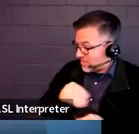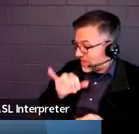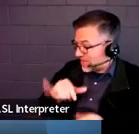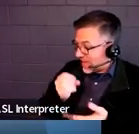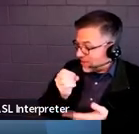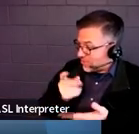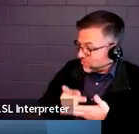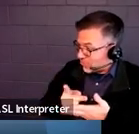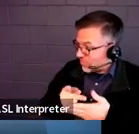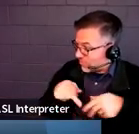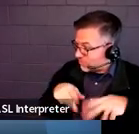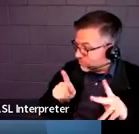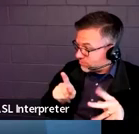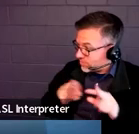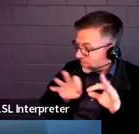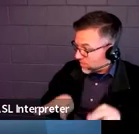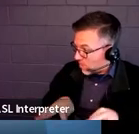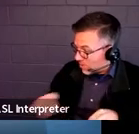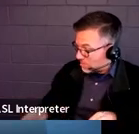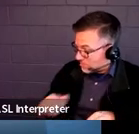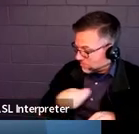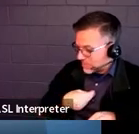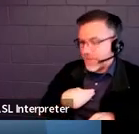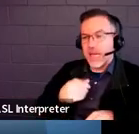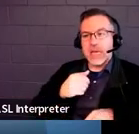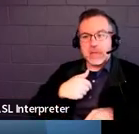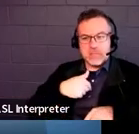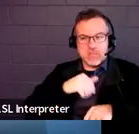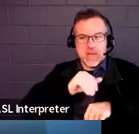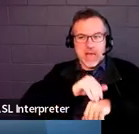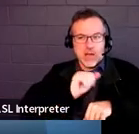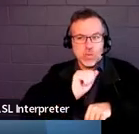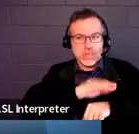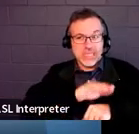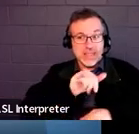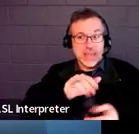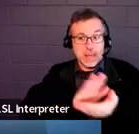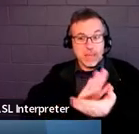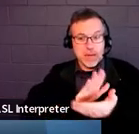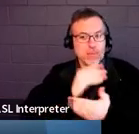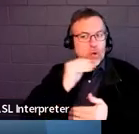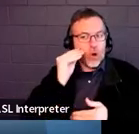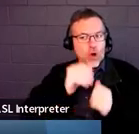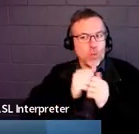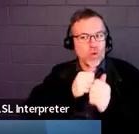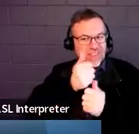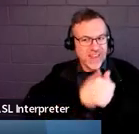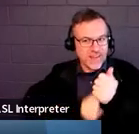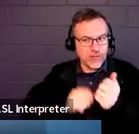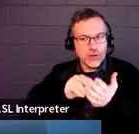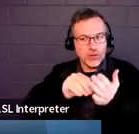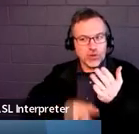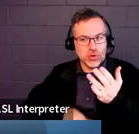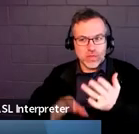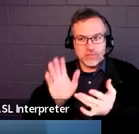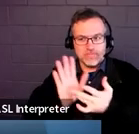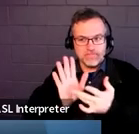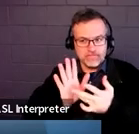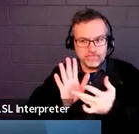form, and I would send it home with every single ninth grader. And I would make,